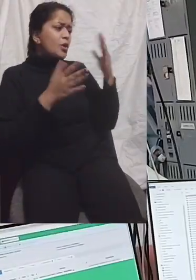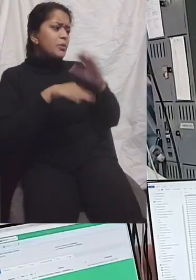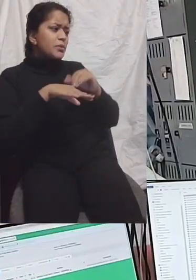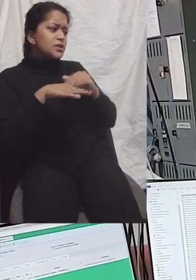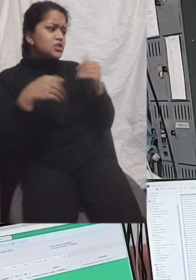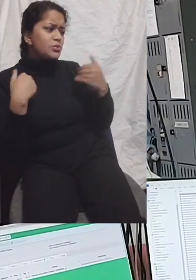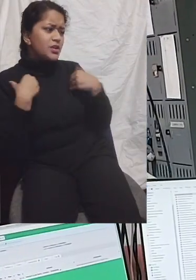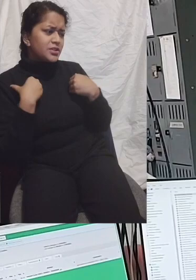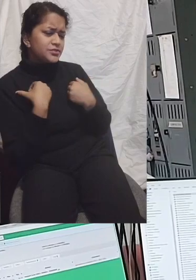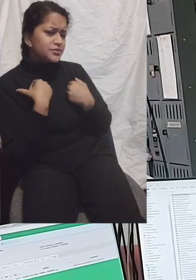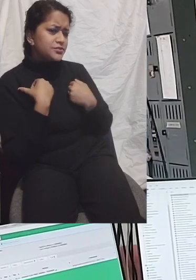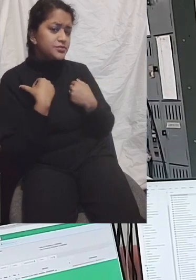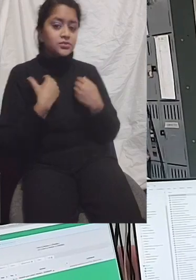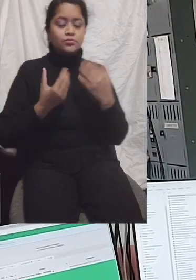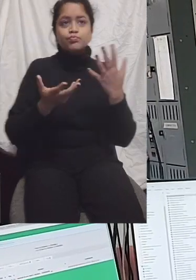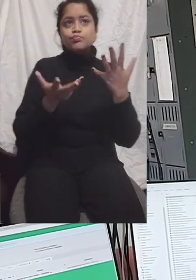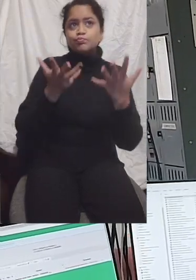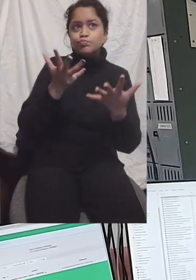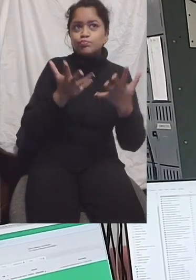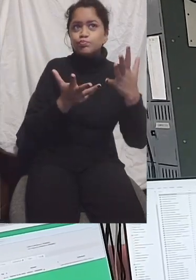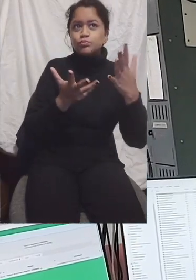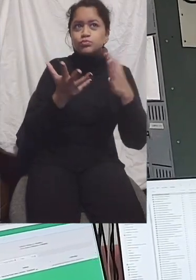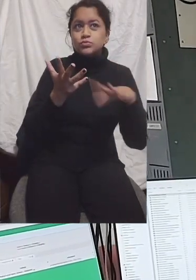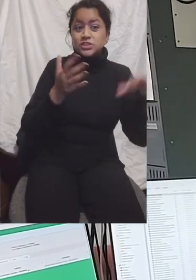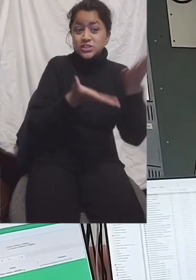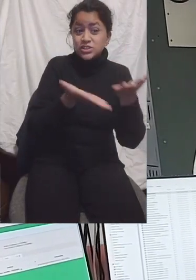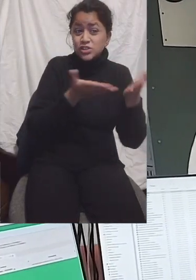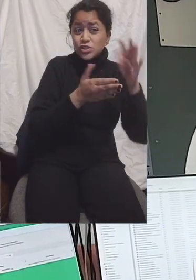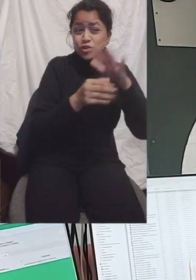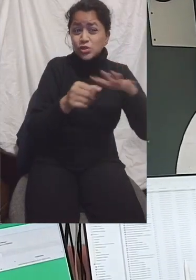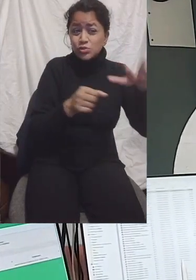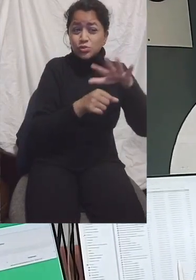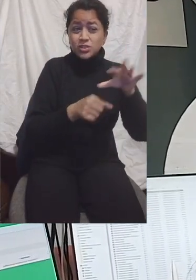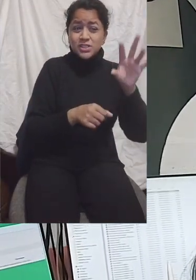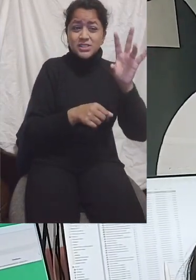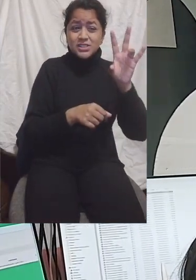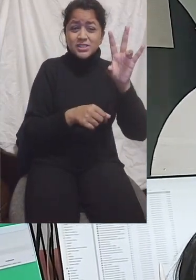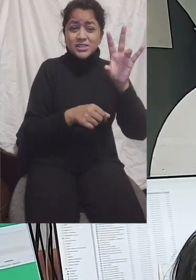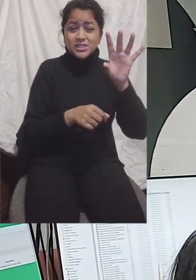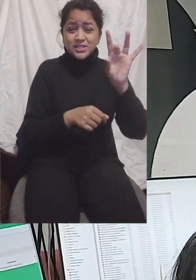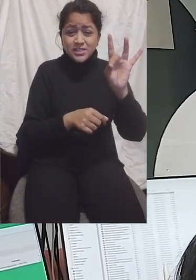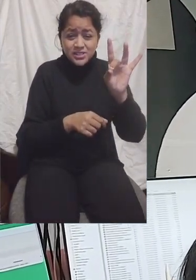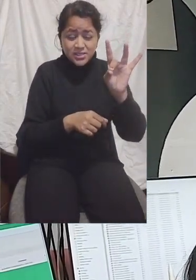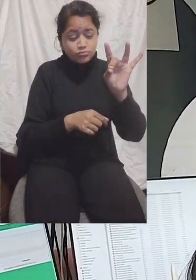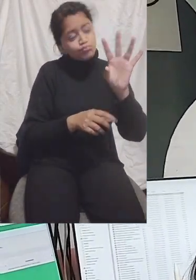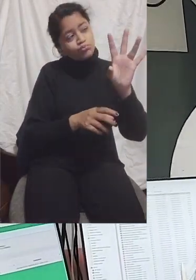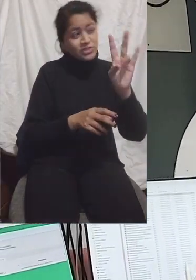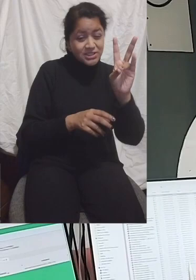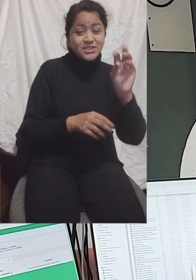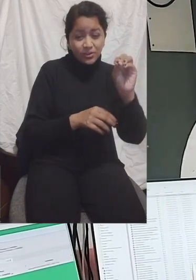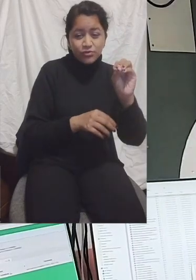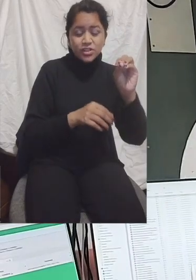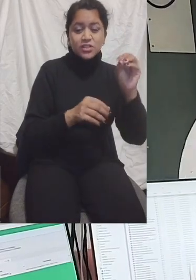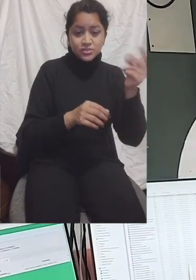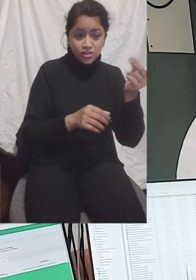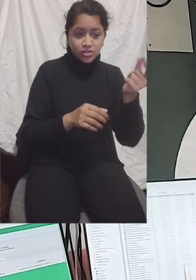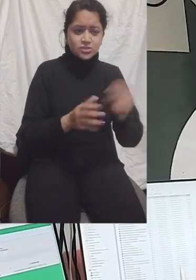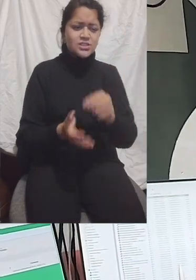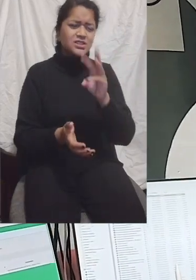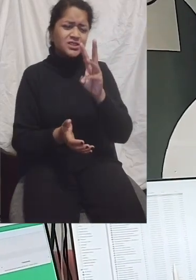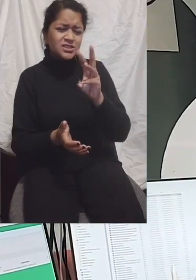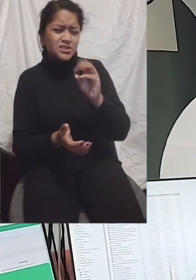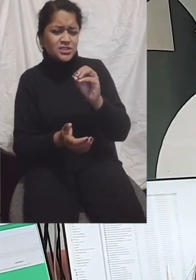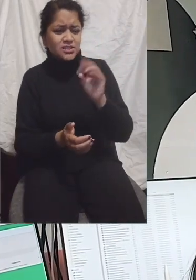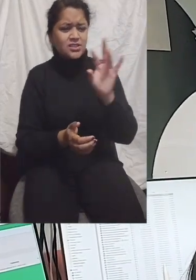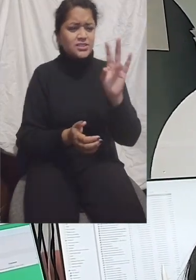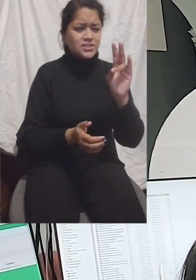So how many pets do you have? So currently at the shelter, we have over 70 dogs, and yeah, and about